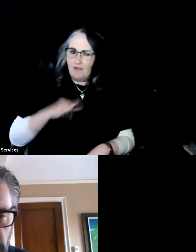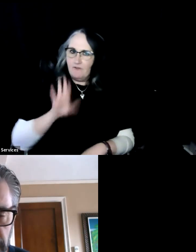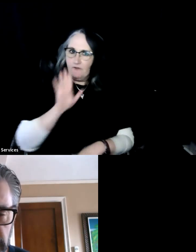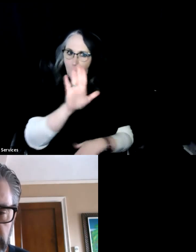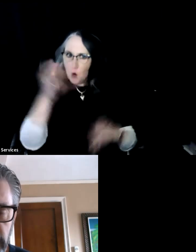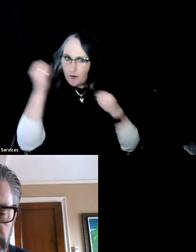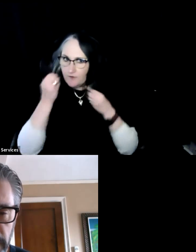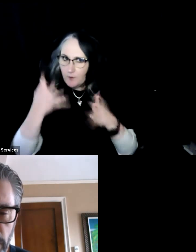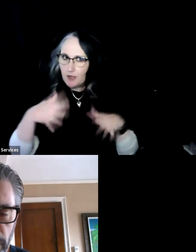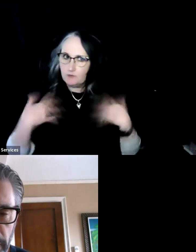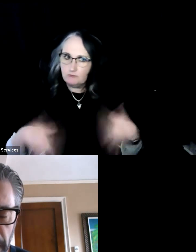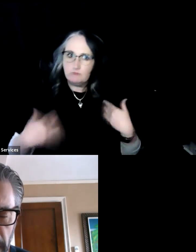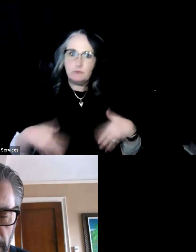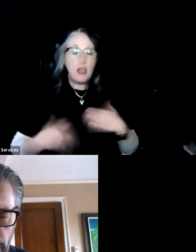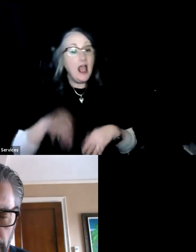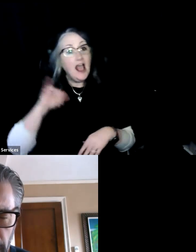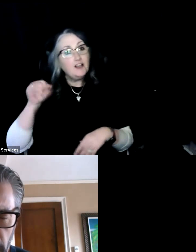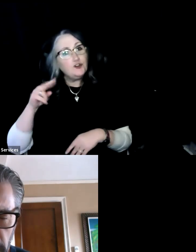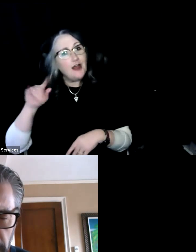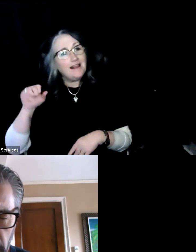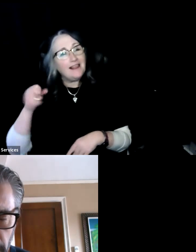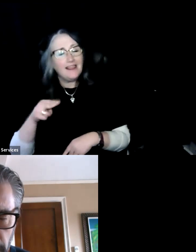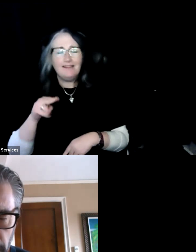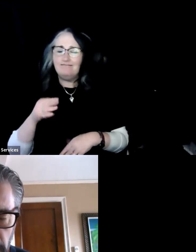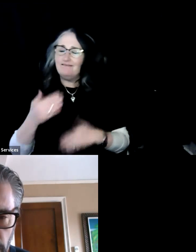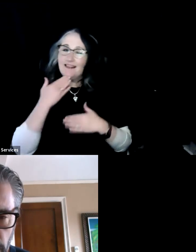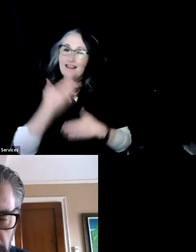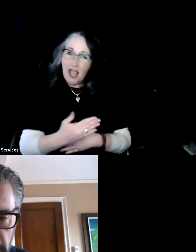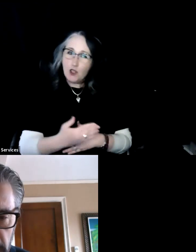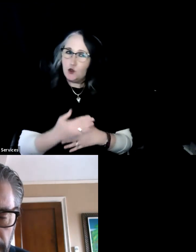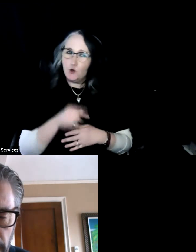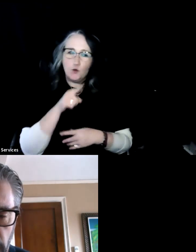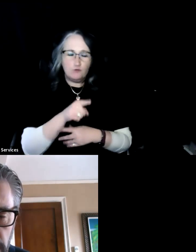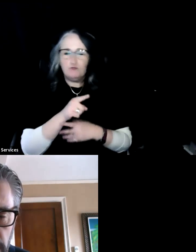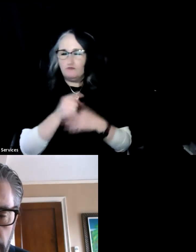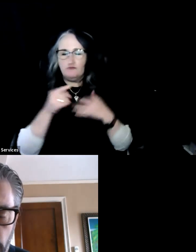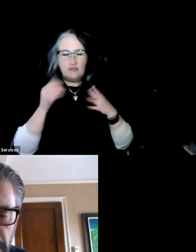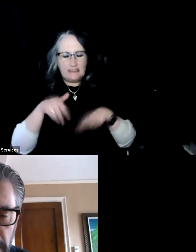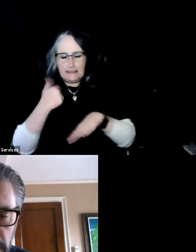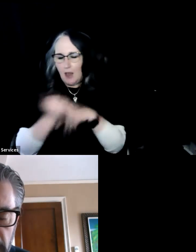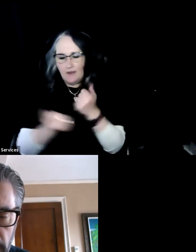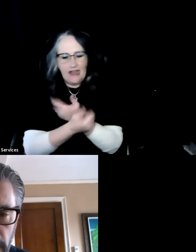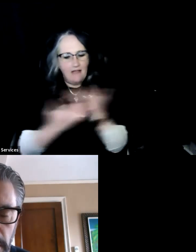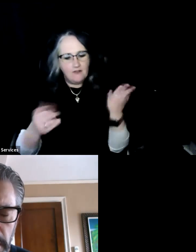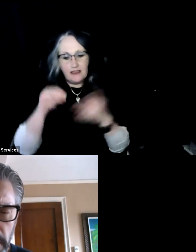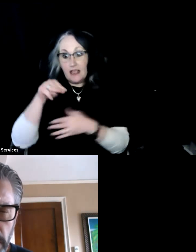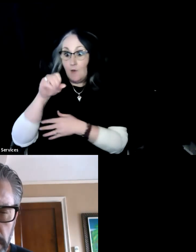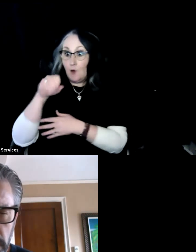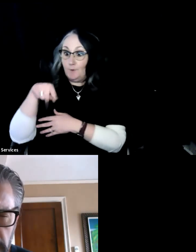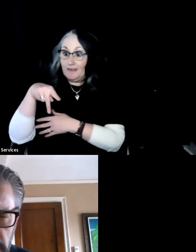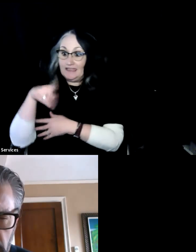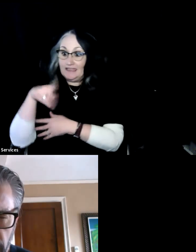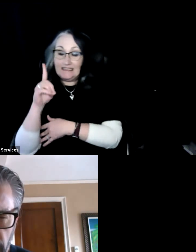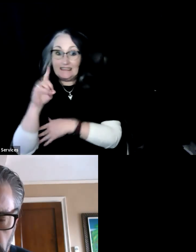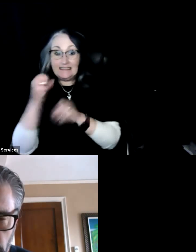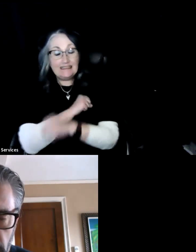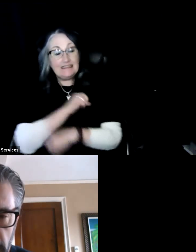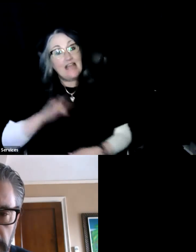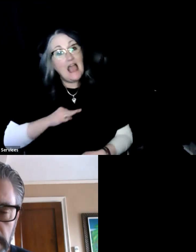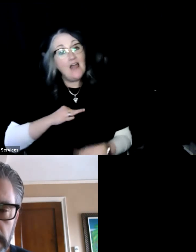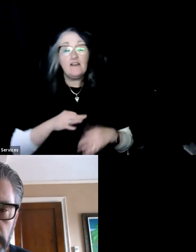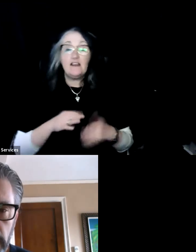And Jonathan, thank you for everything that you put on getting through this today, and the rest of the MOPD staff. Stay safe,